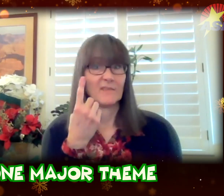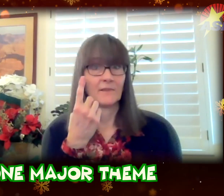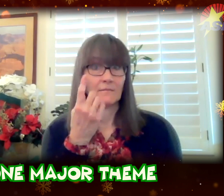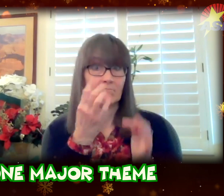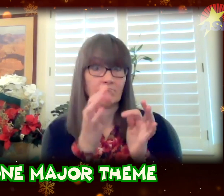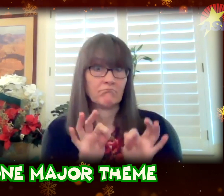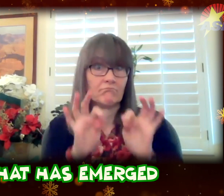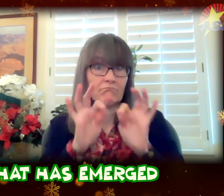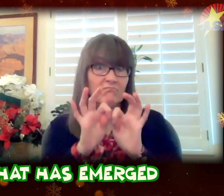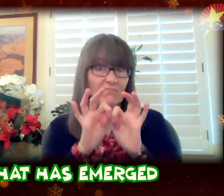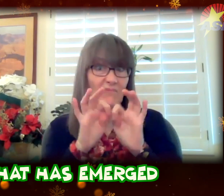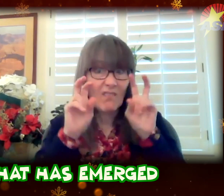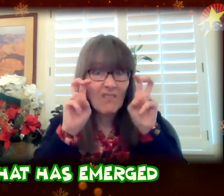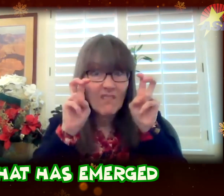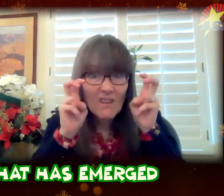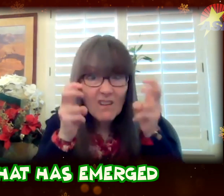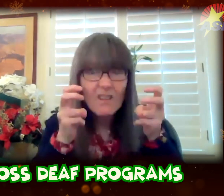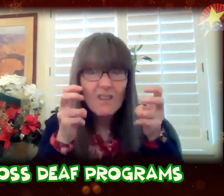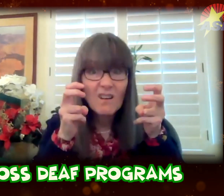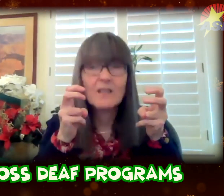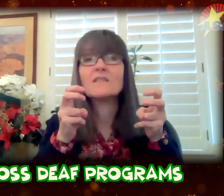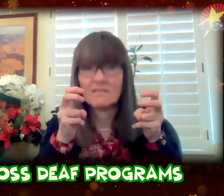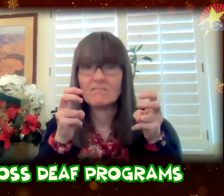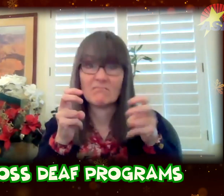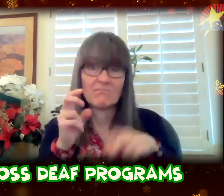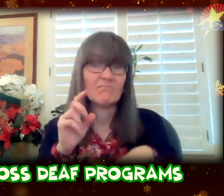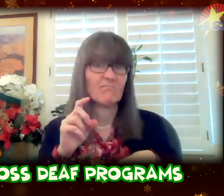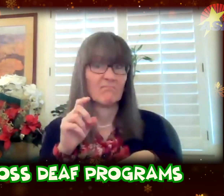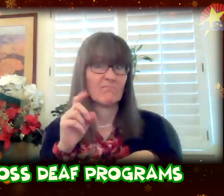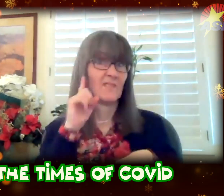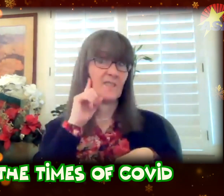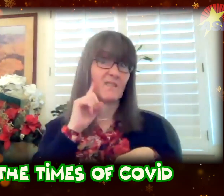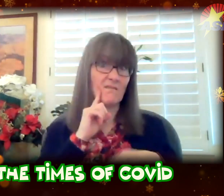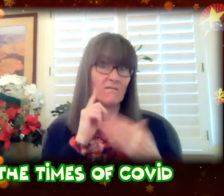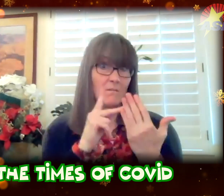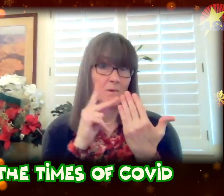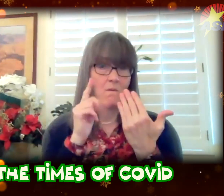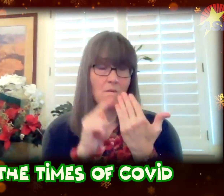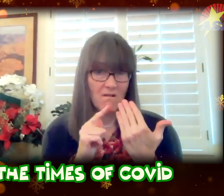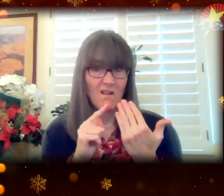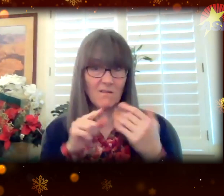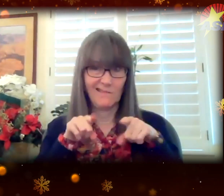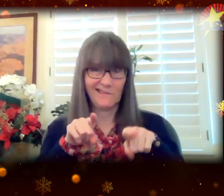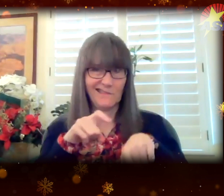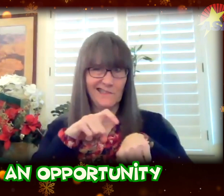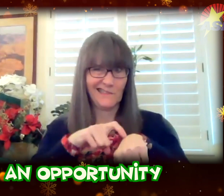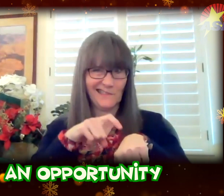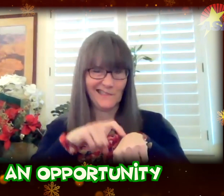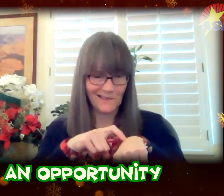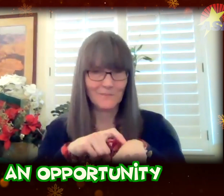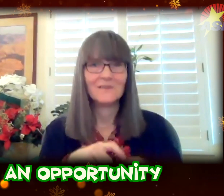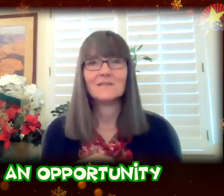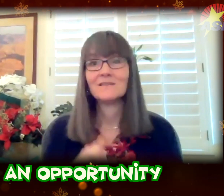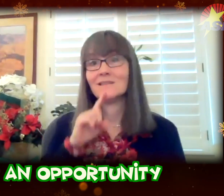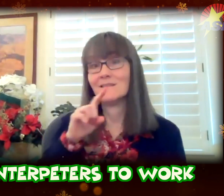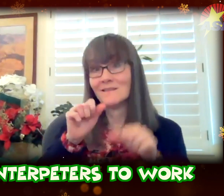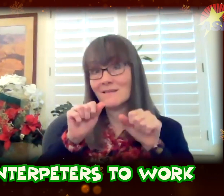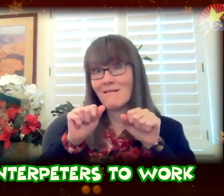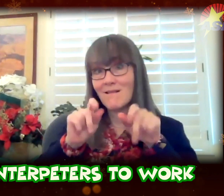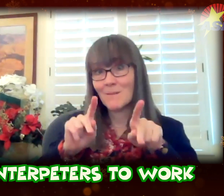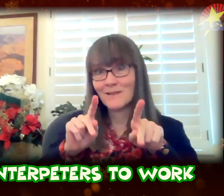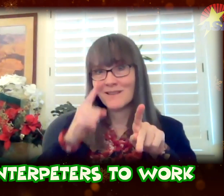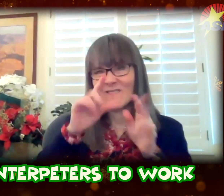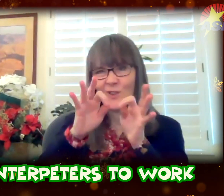One major theme that has emerged across deaf programs in the times of COVID is an opportunity